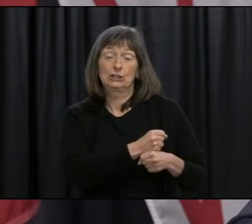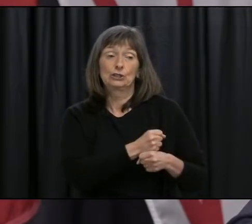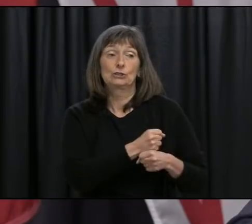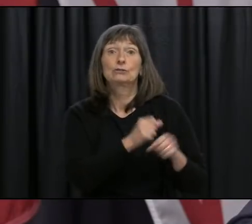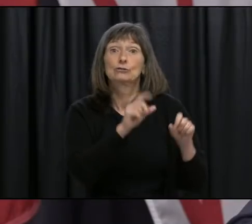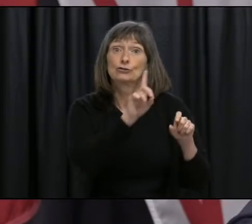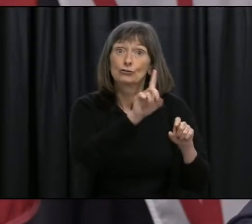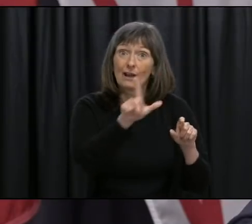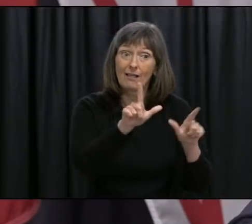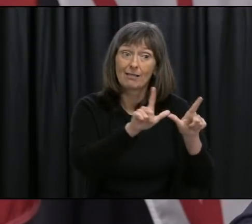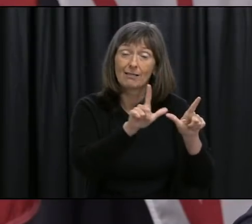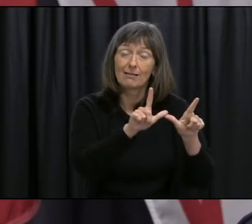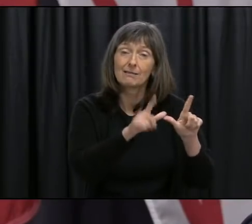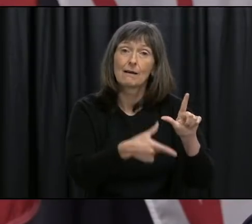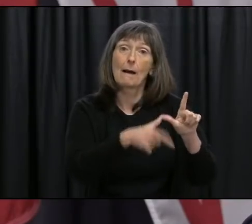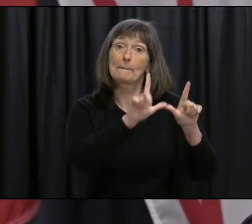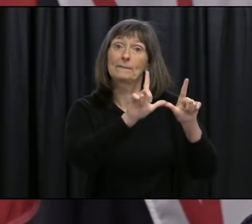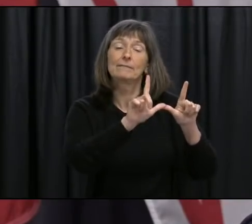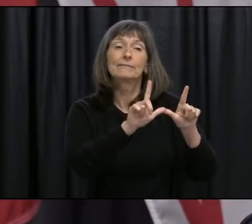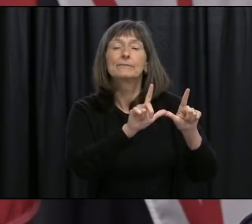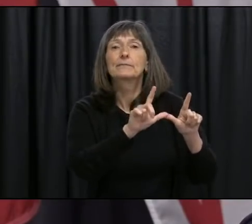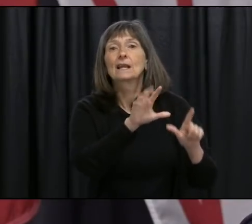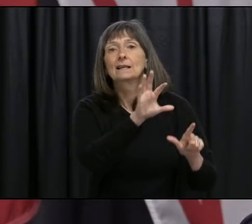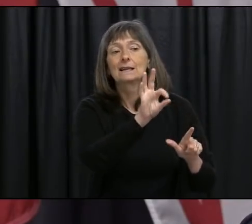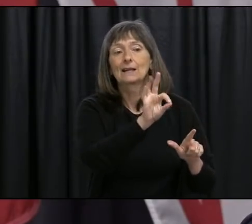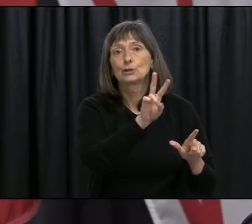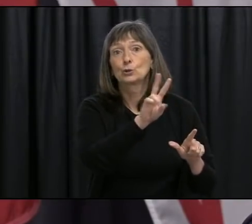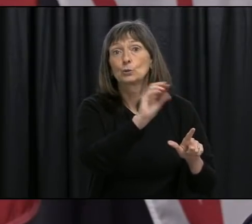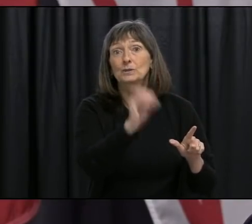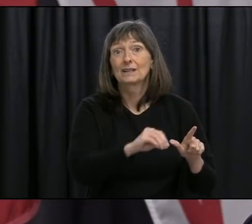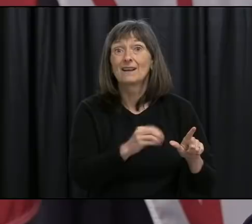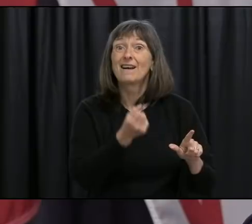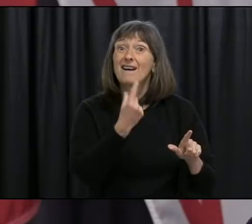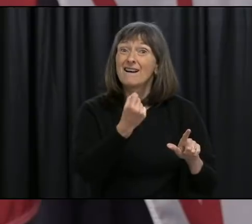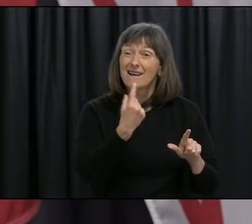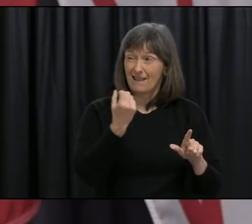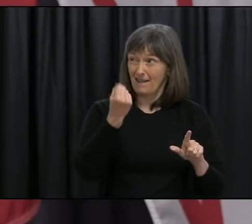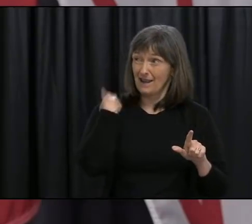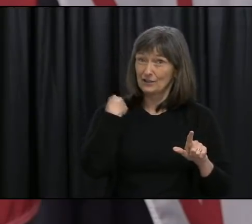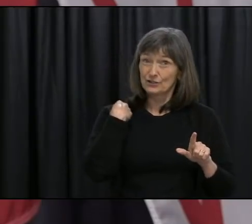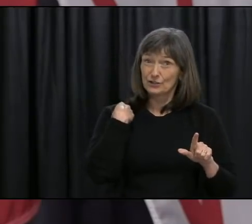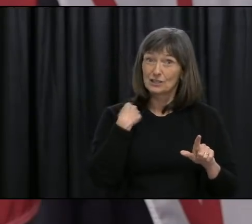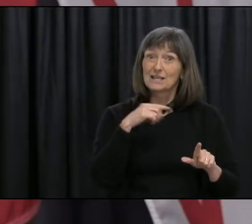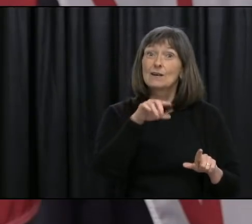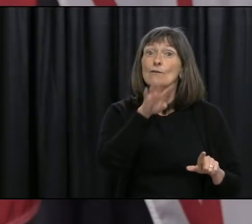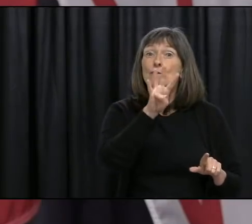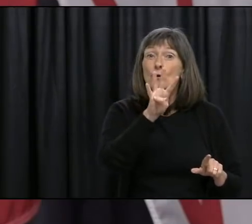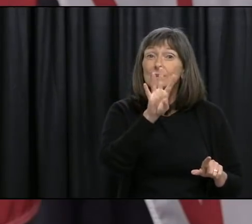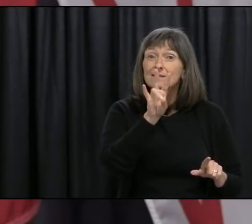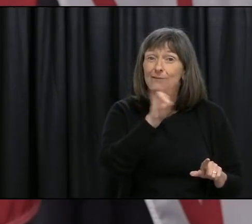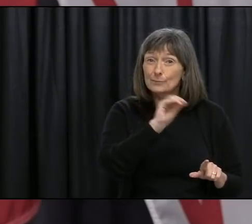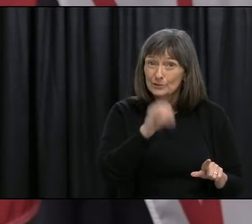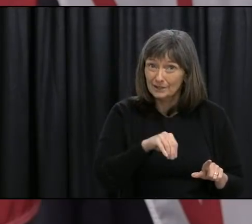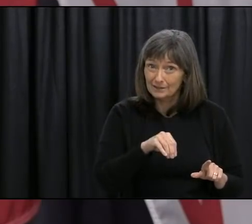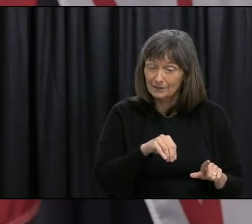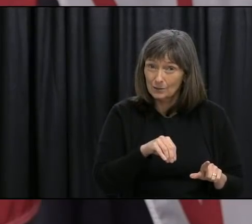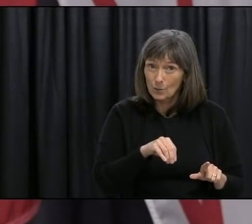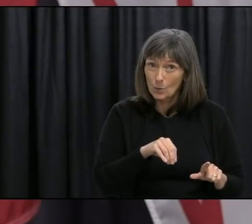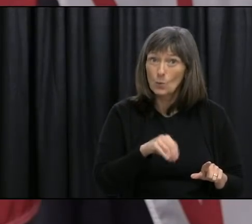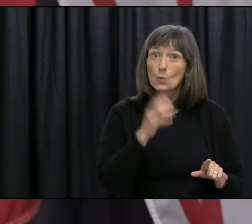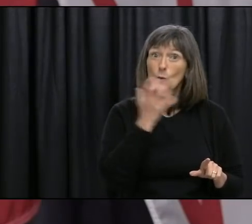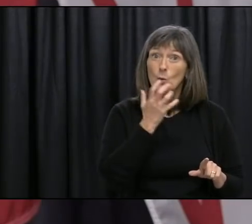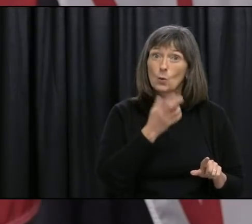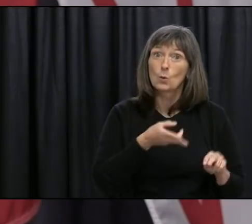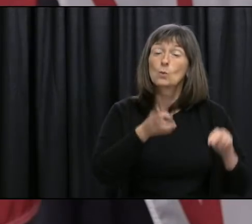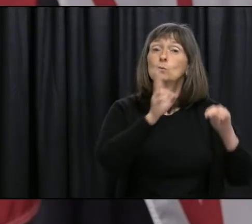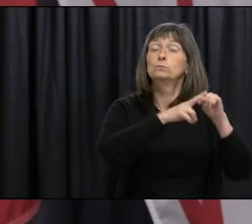driver's license renewals done online, and this is compared to 47% during the same period last year. So we are very